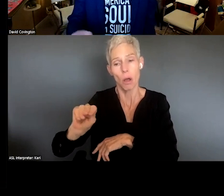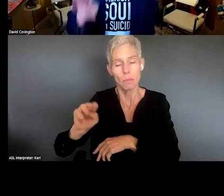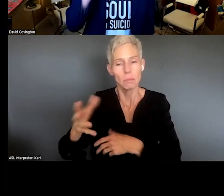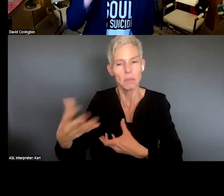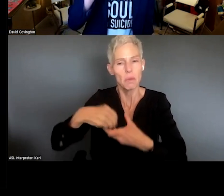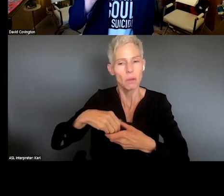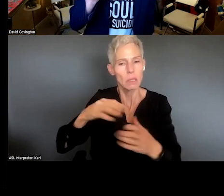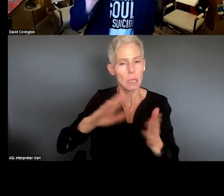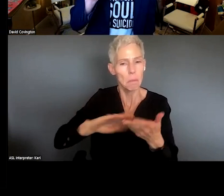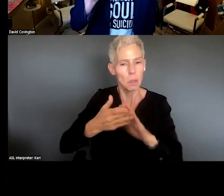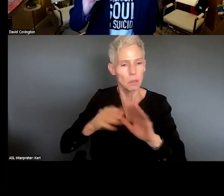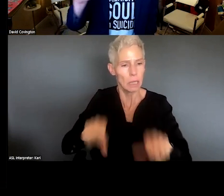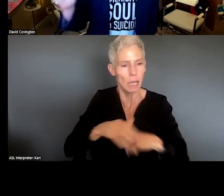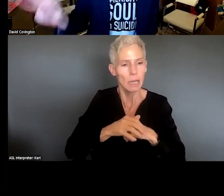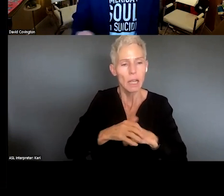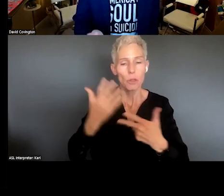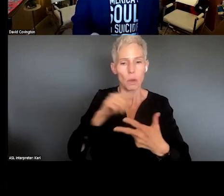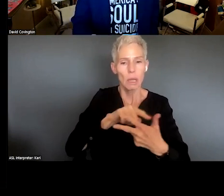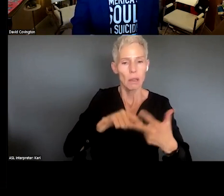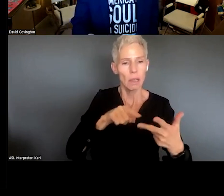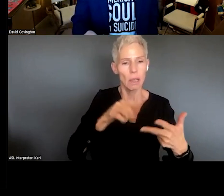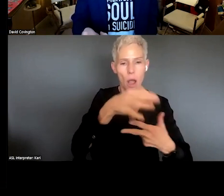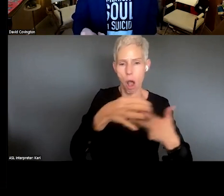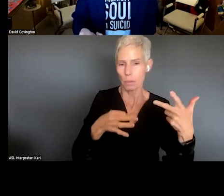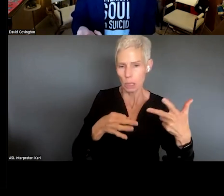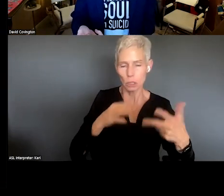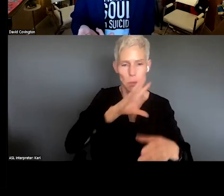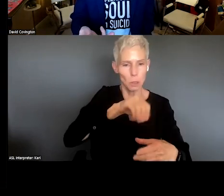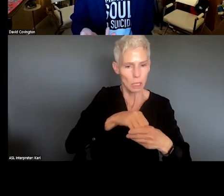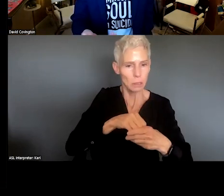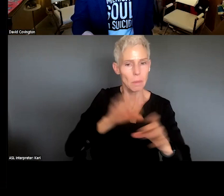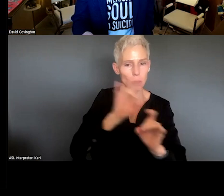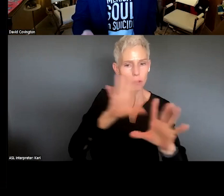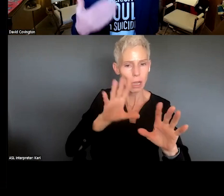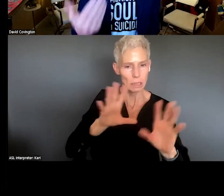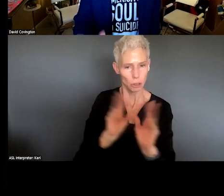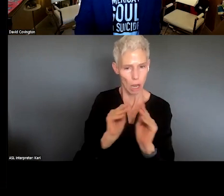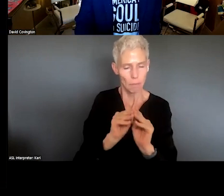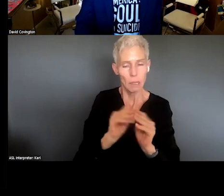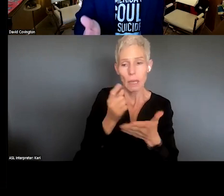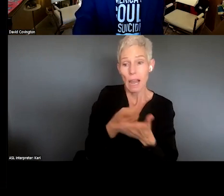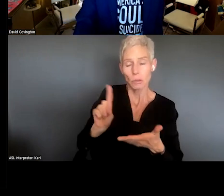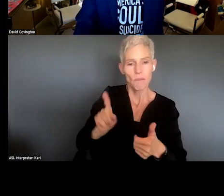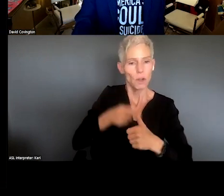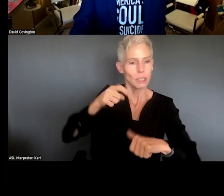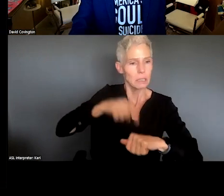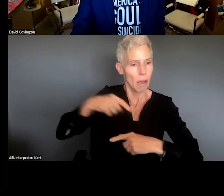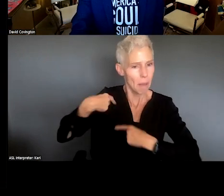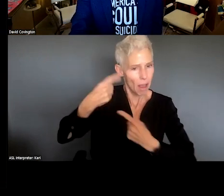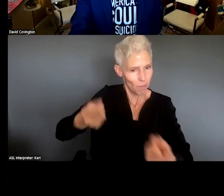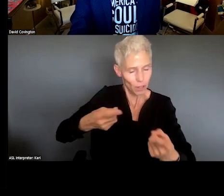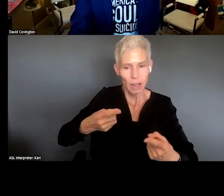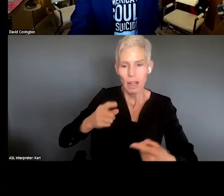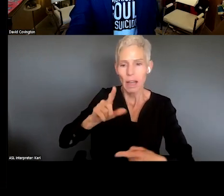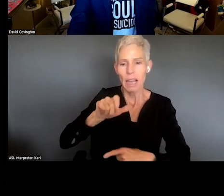there are 3 ways now to participate in the Crisis Jam. Last week, for the first time, we did a live stream on